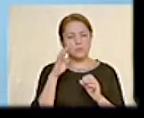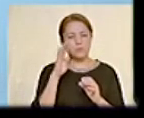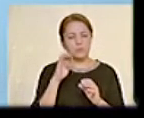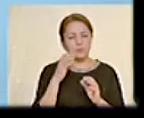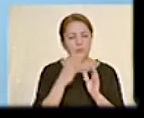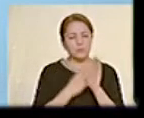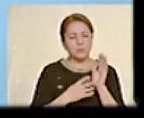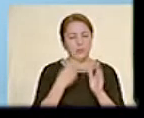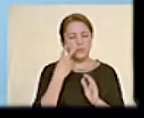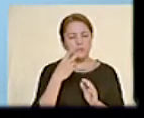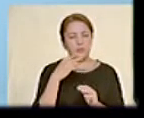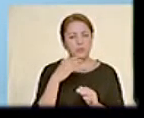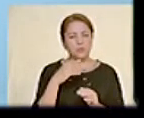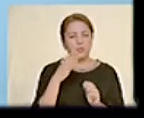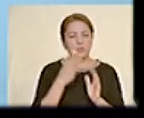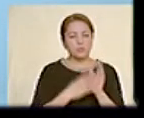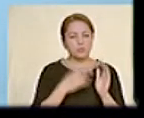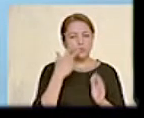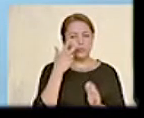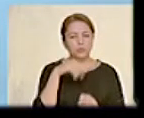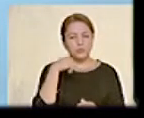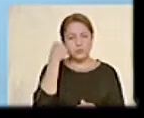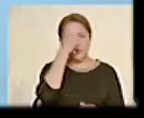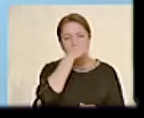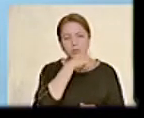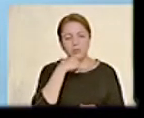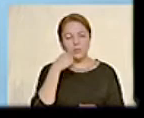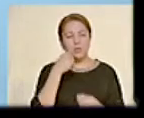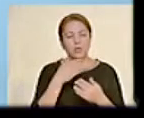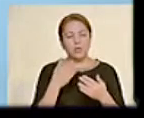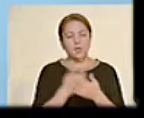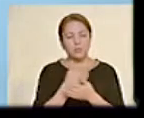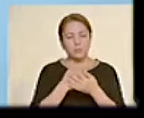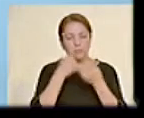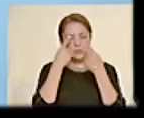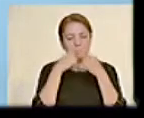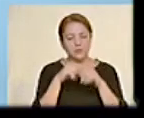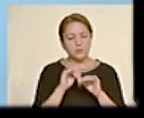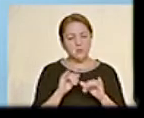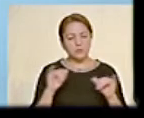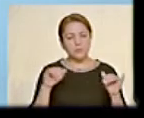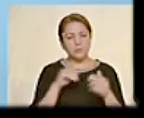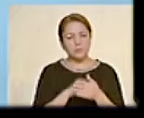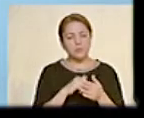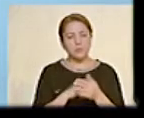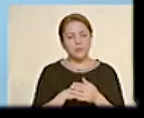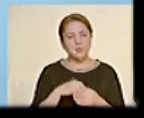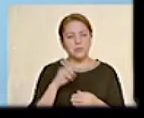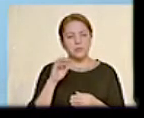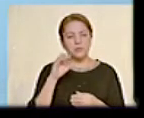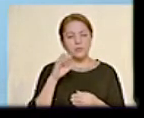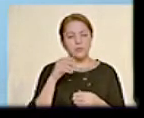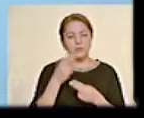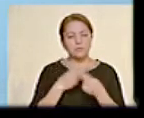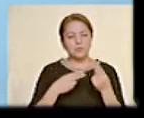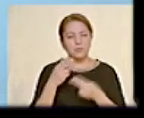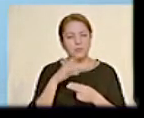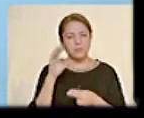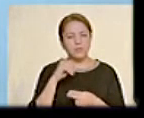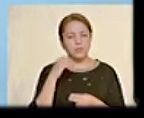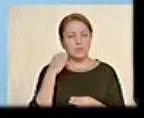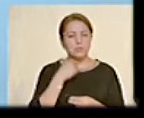1992-1993 yillarda axborot texnologiyasining rivojlanishi sababli tasviriy va tovushli axborotlarni